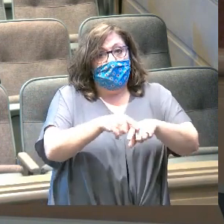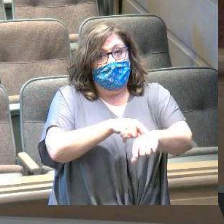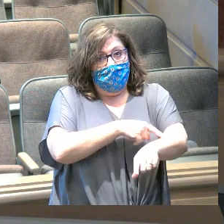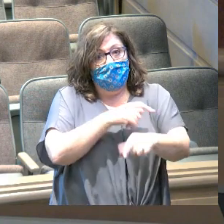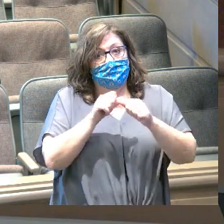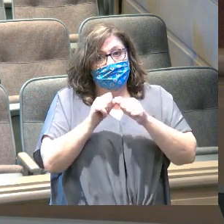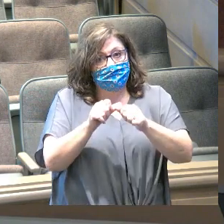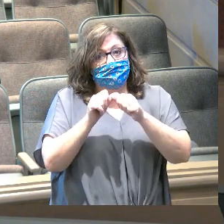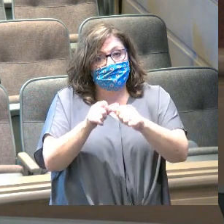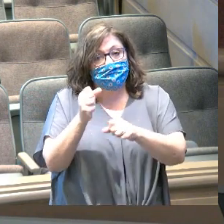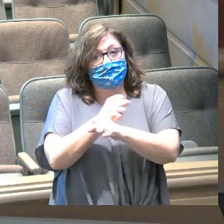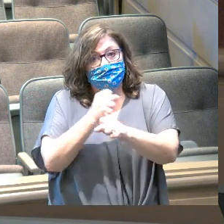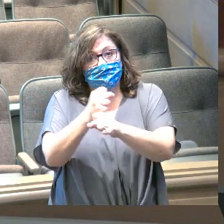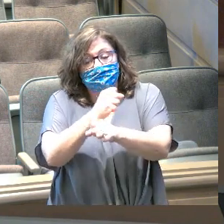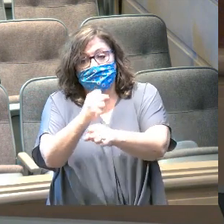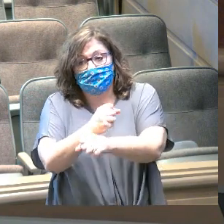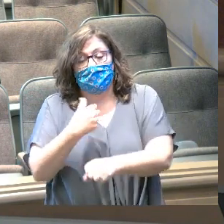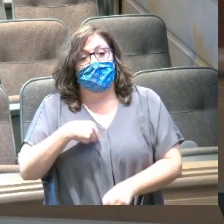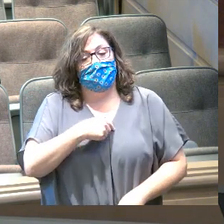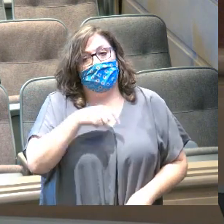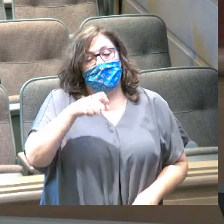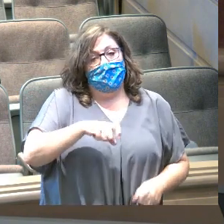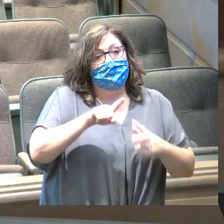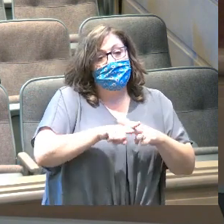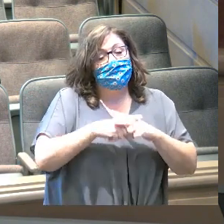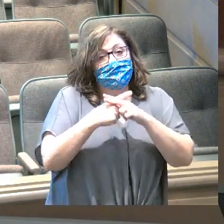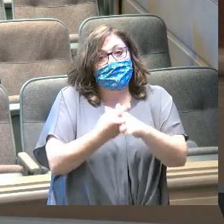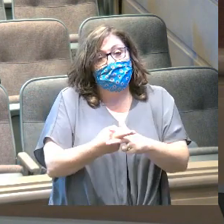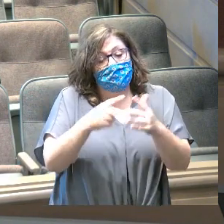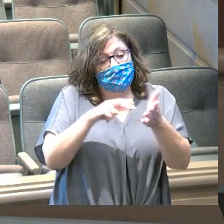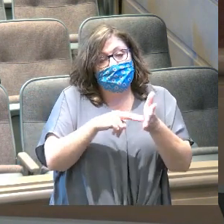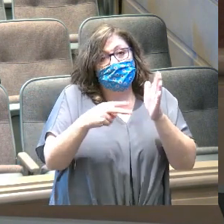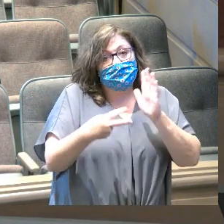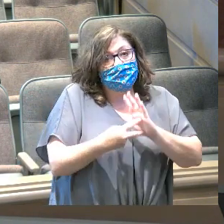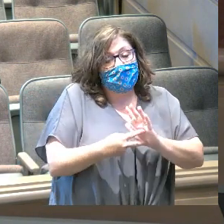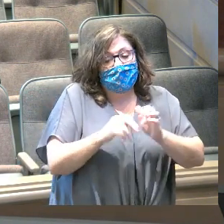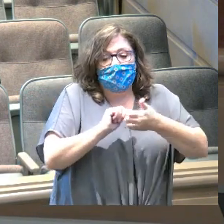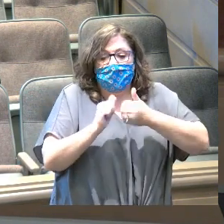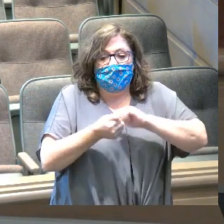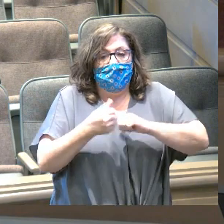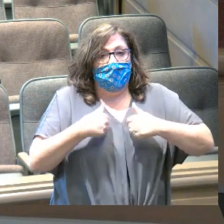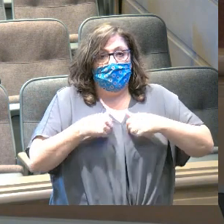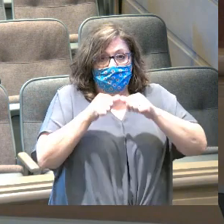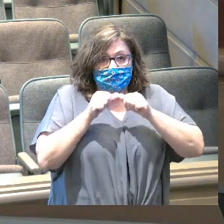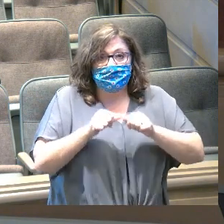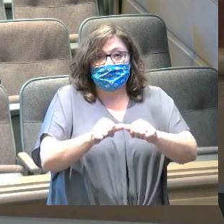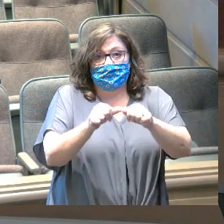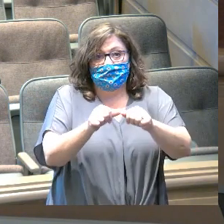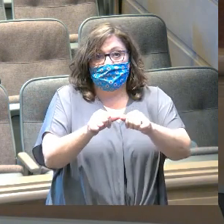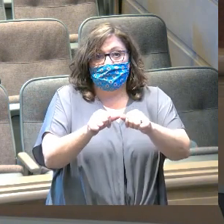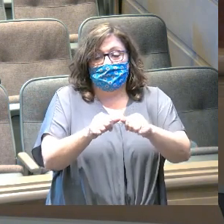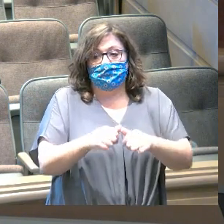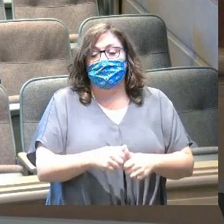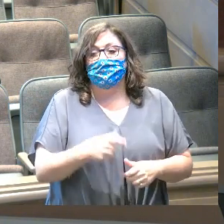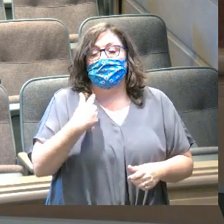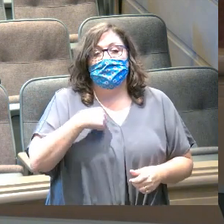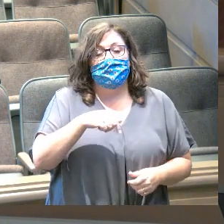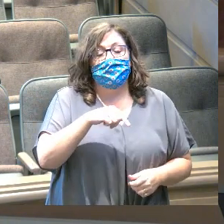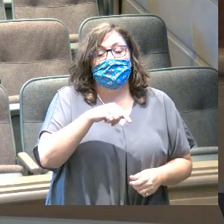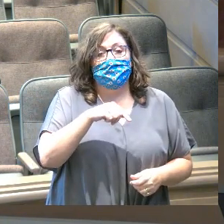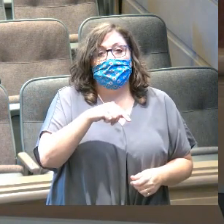to begin defining how we move forward from here, because I will say this, it is